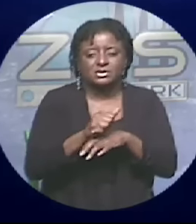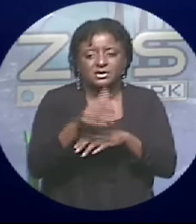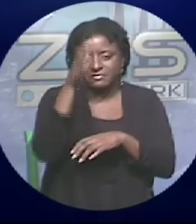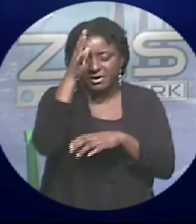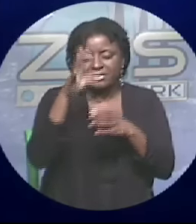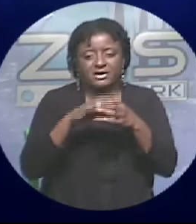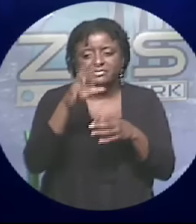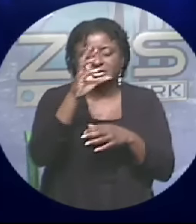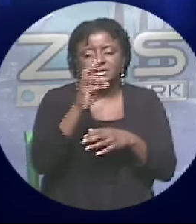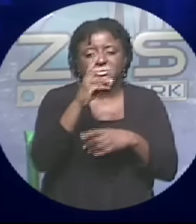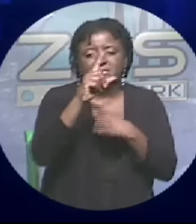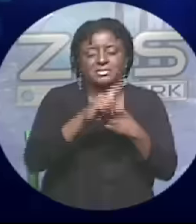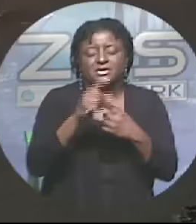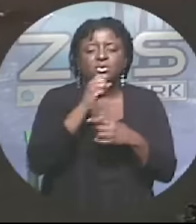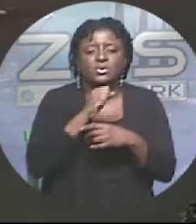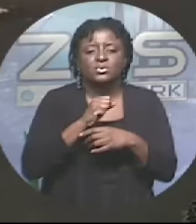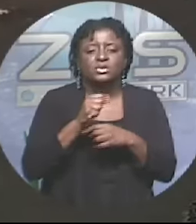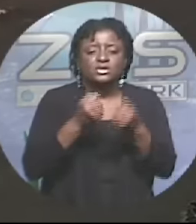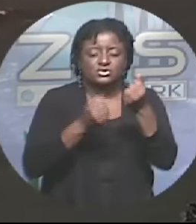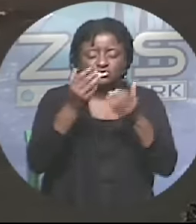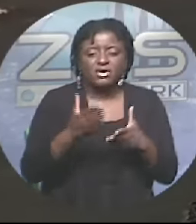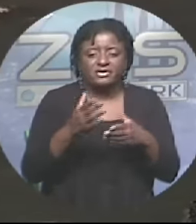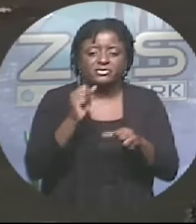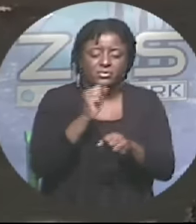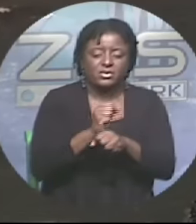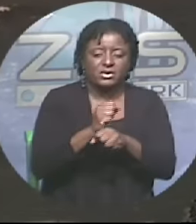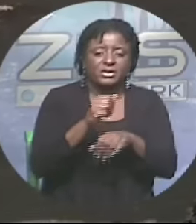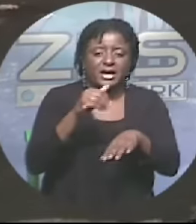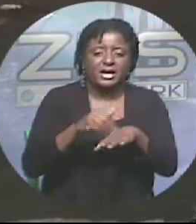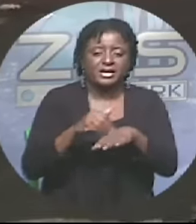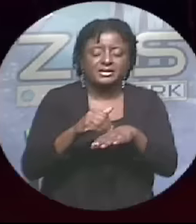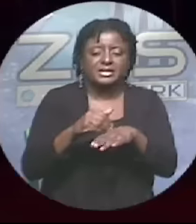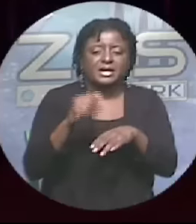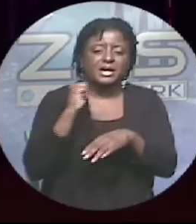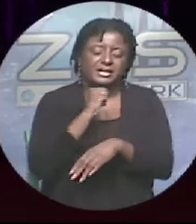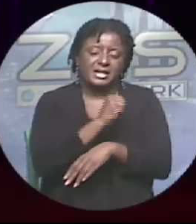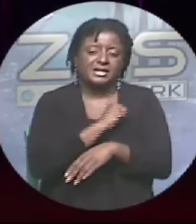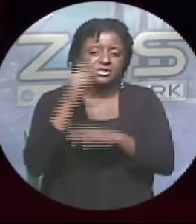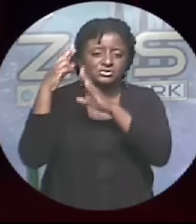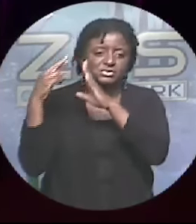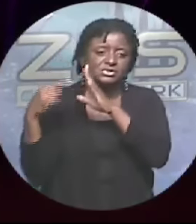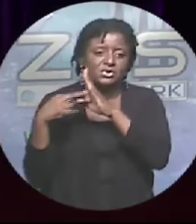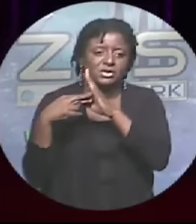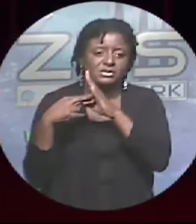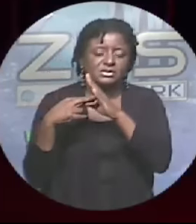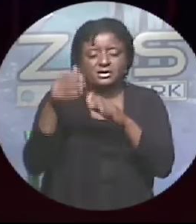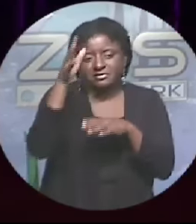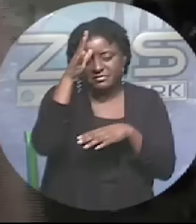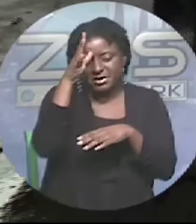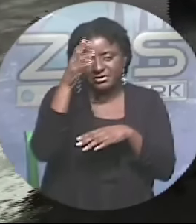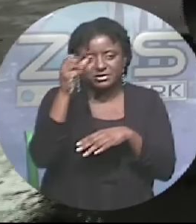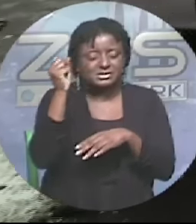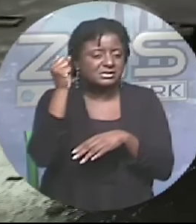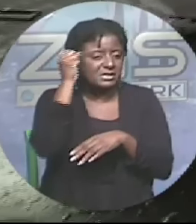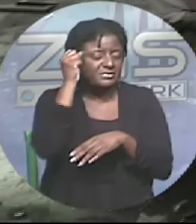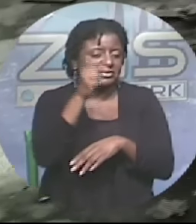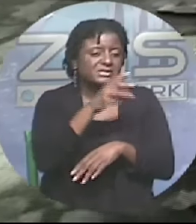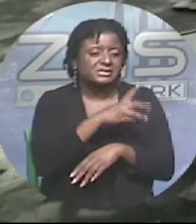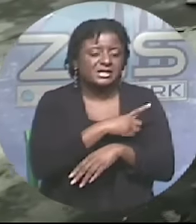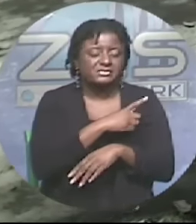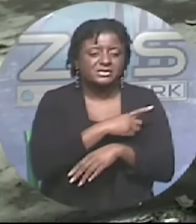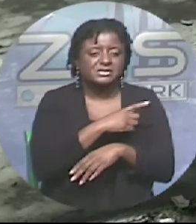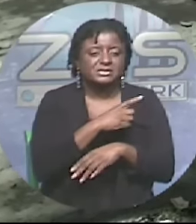Sweeting, an employee of the Atlantis Resort. At the scene were senior police officers and the force's chaplain, Father Stephen Davies. Evidence of the badly